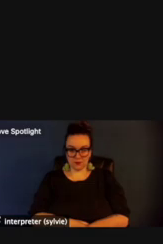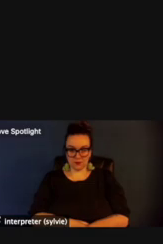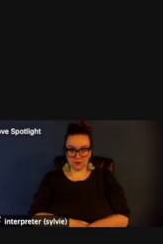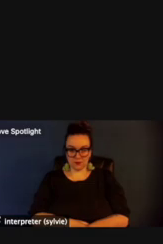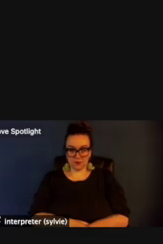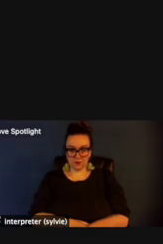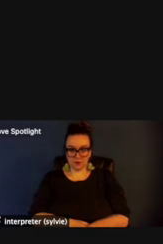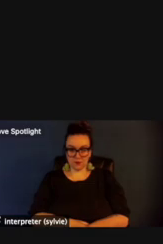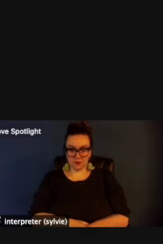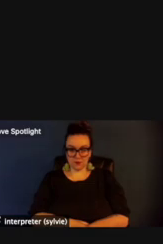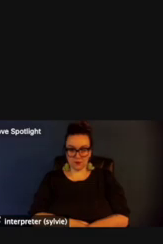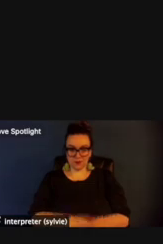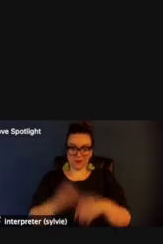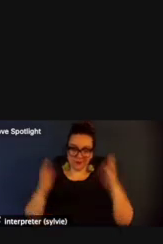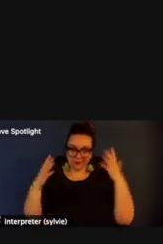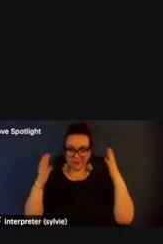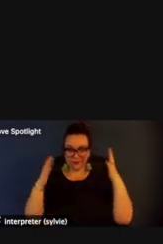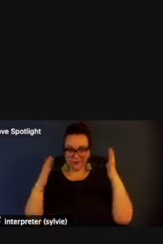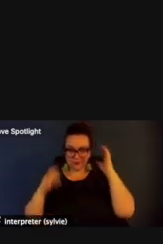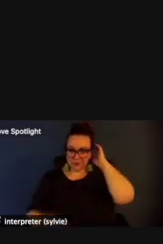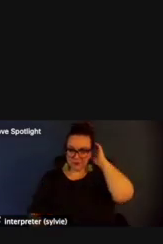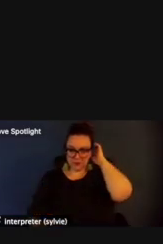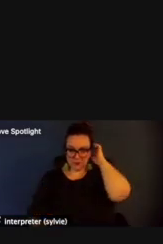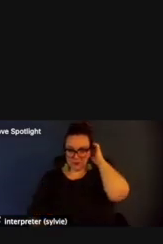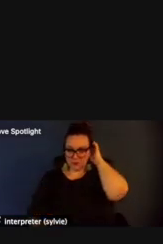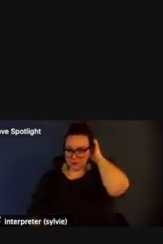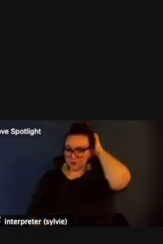And Greg will move around here.